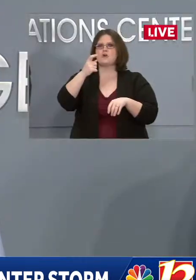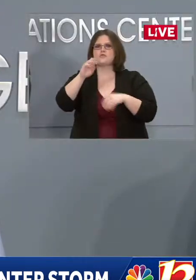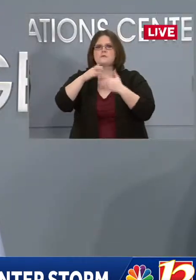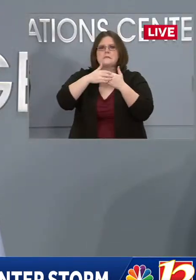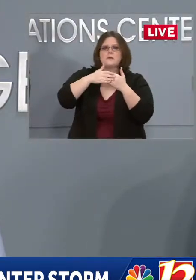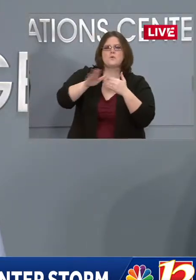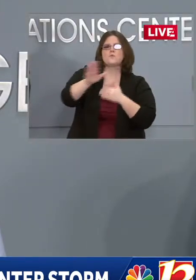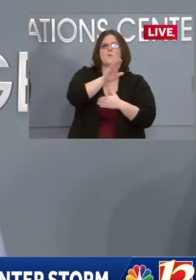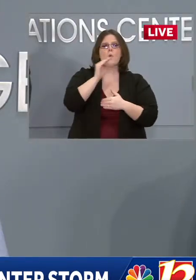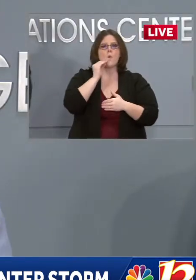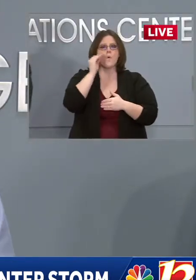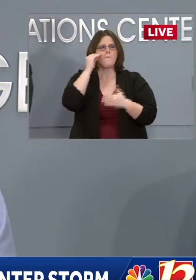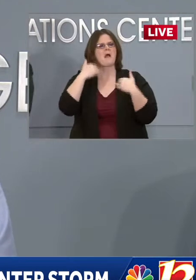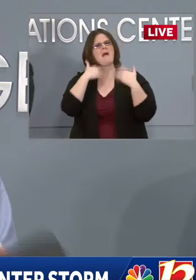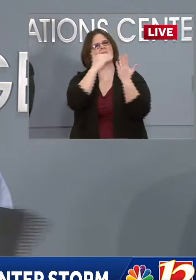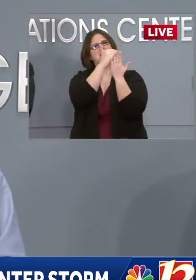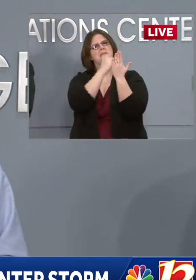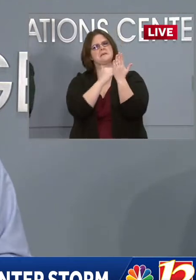resources. Thank you.